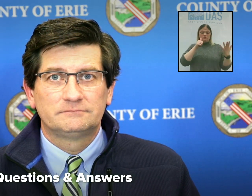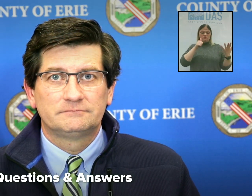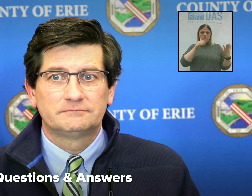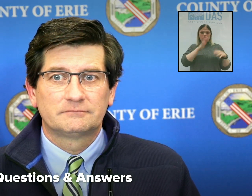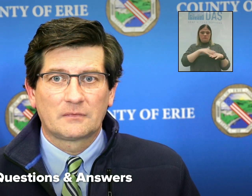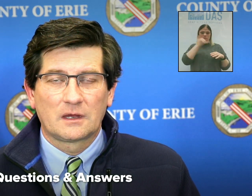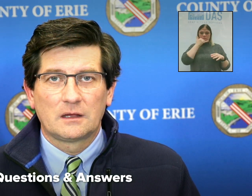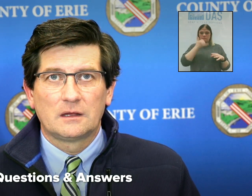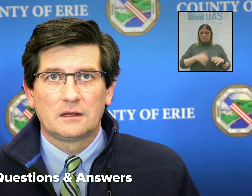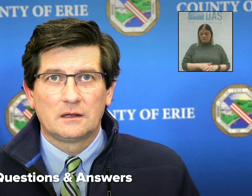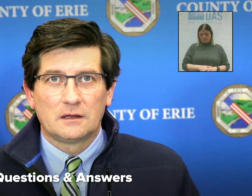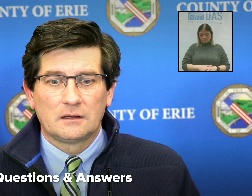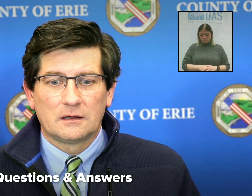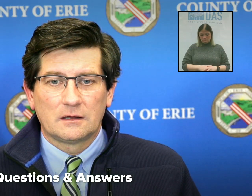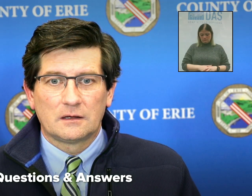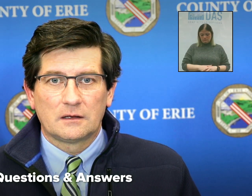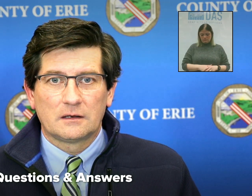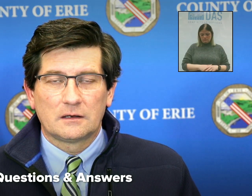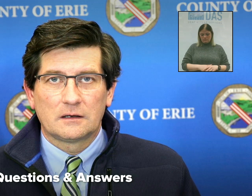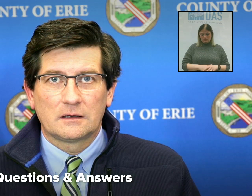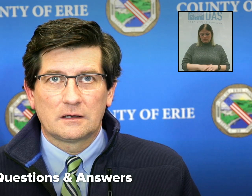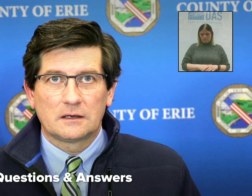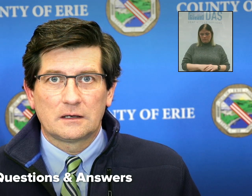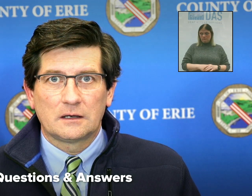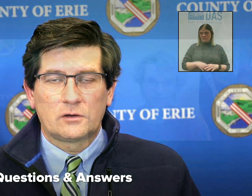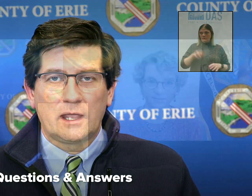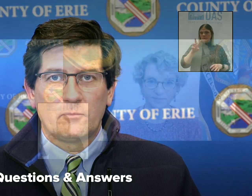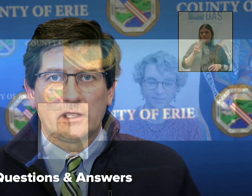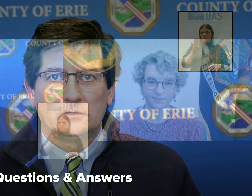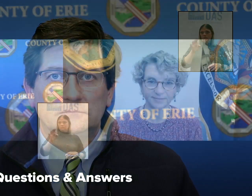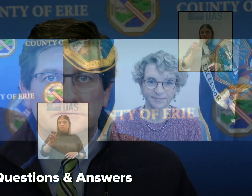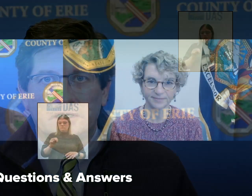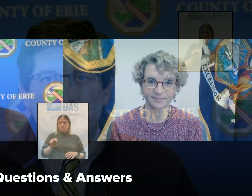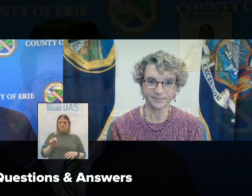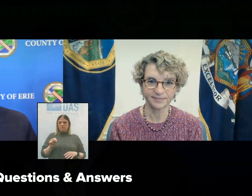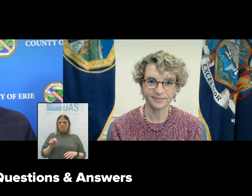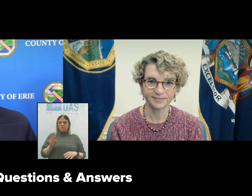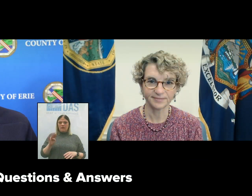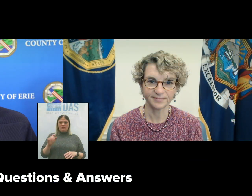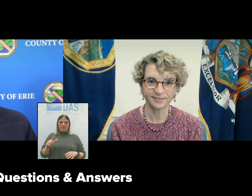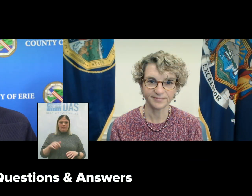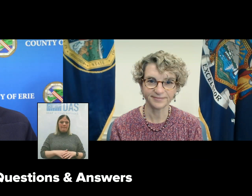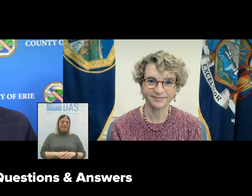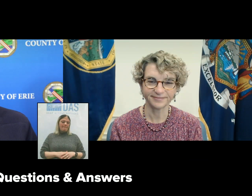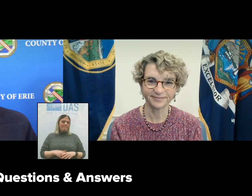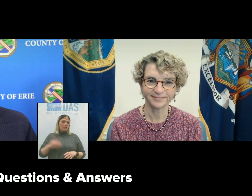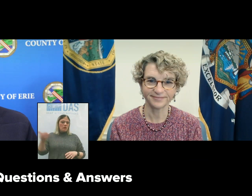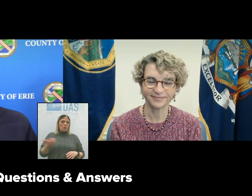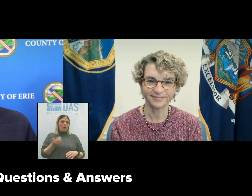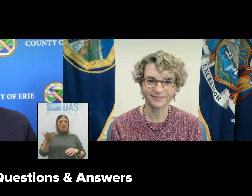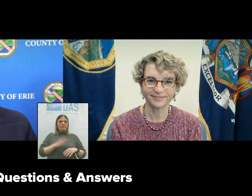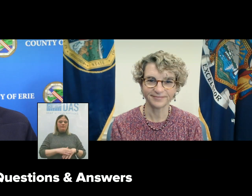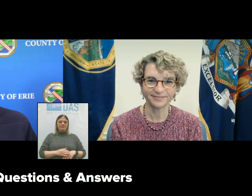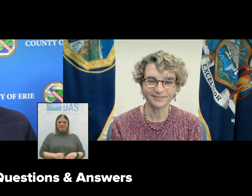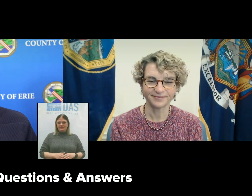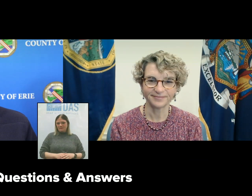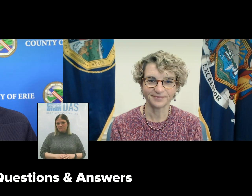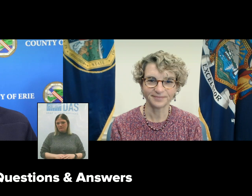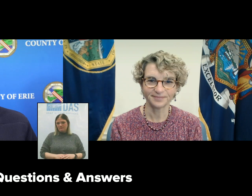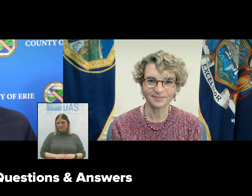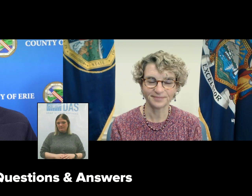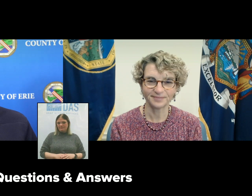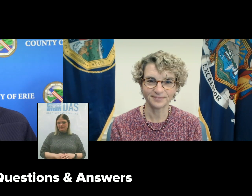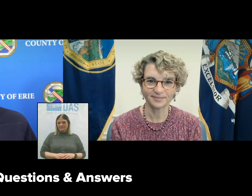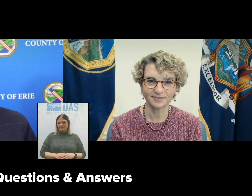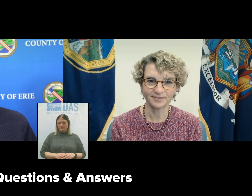phone? Yes, Mike Baggerman from WBEN. Okay, Michael. Sorry about that. Welcome aboard. No problem. Mark, I'm trying to